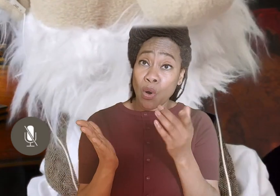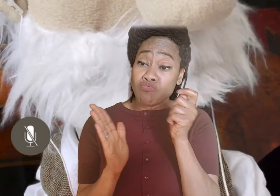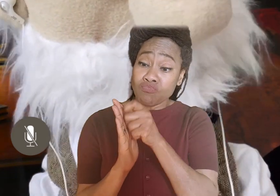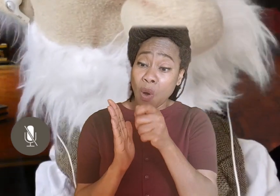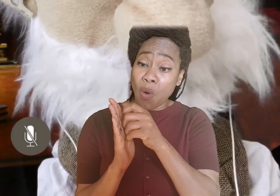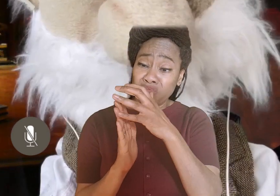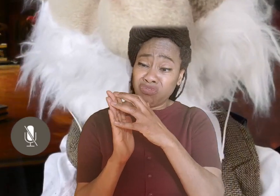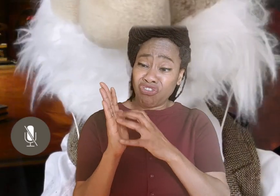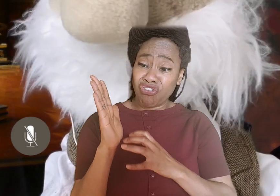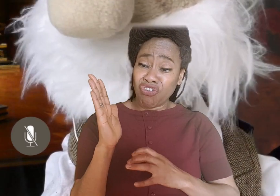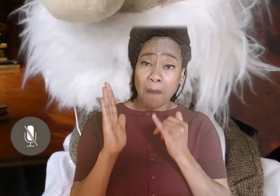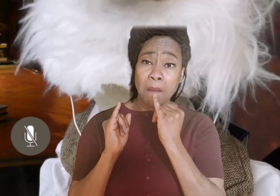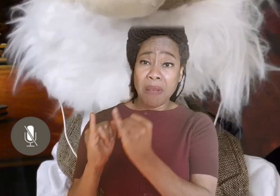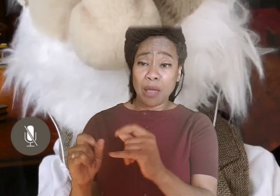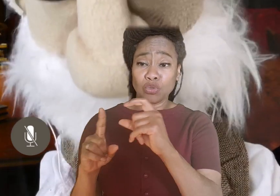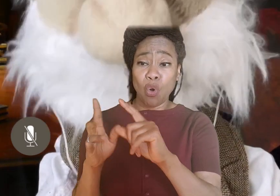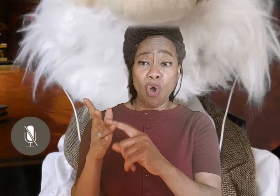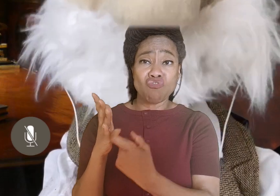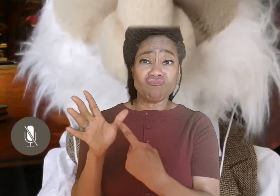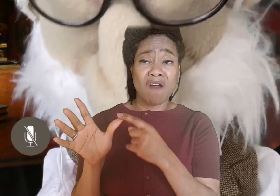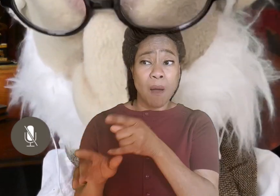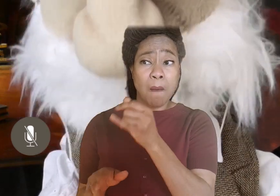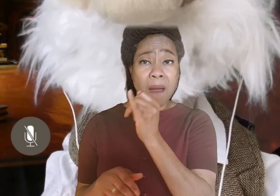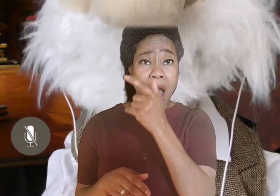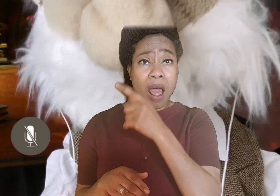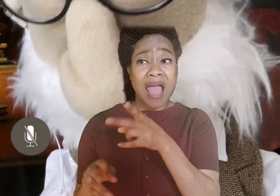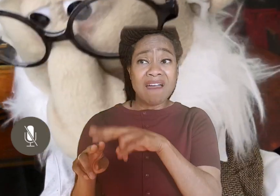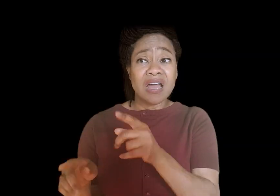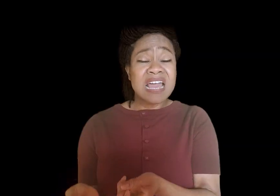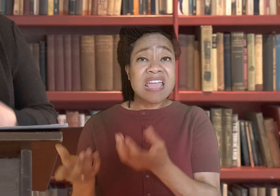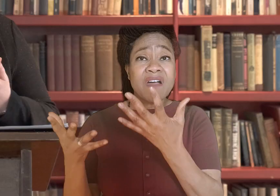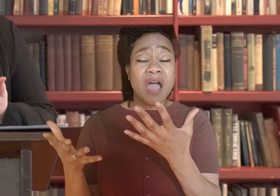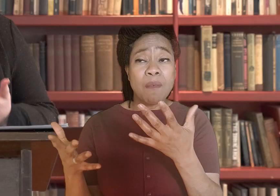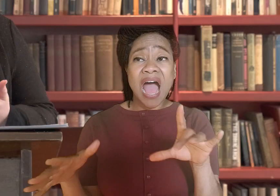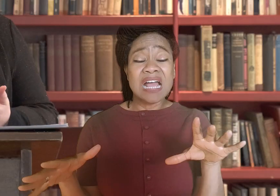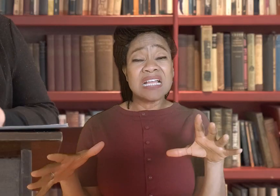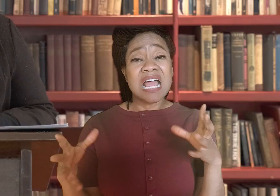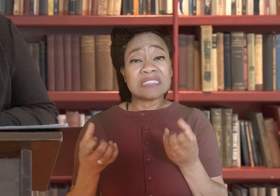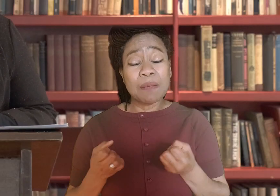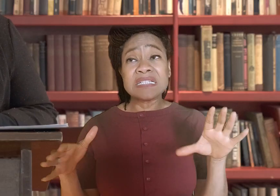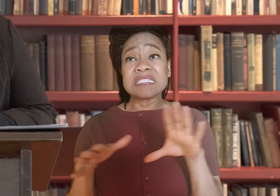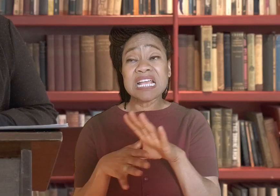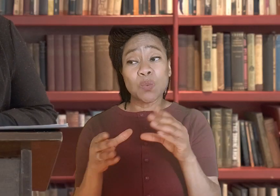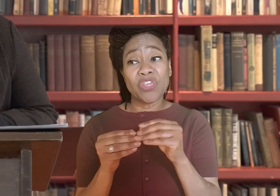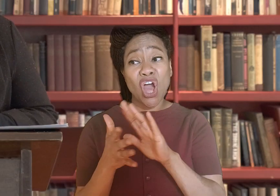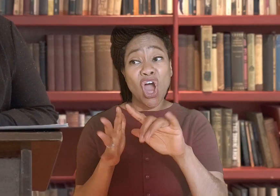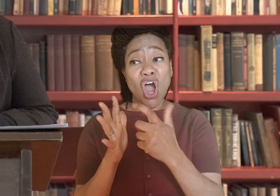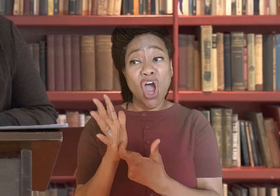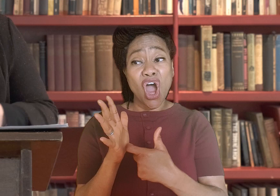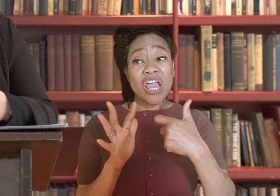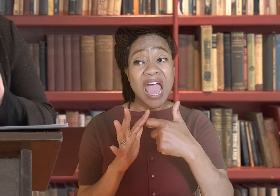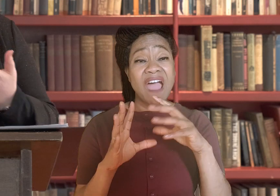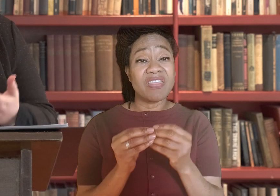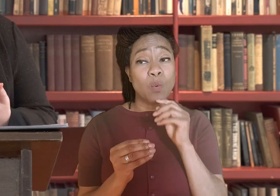misfortunes, and if she'd just give in and sleep with Herr K, then everything would be fine. I'd recommend reading Dora at some